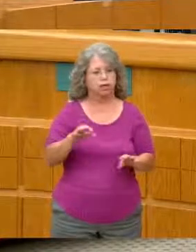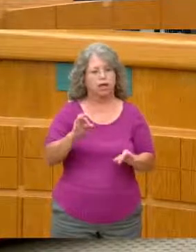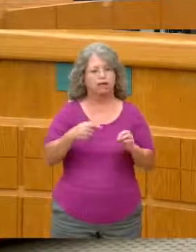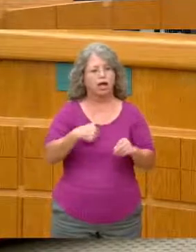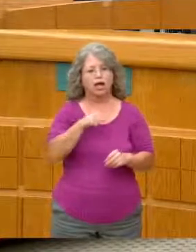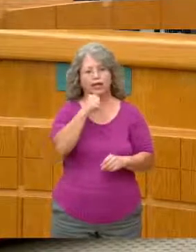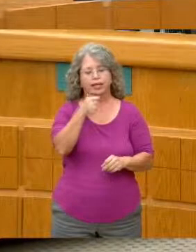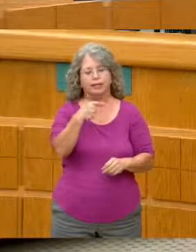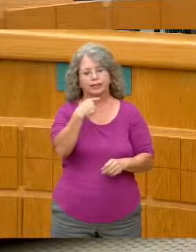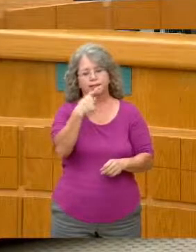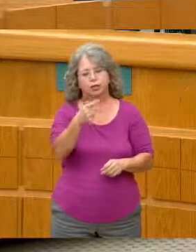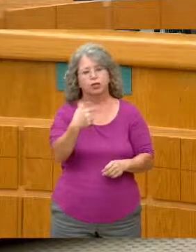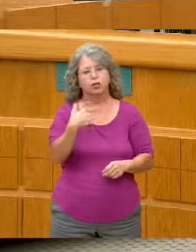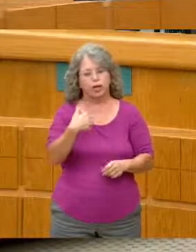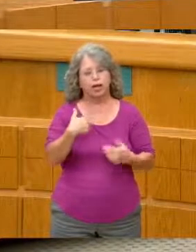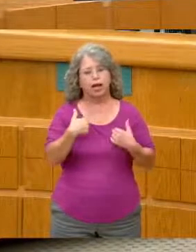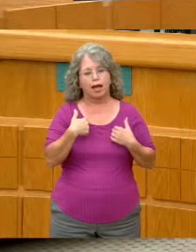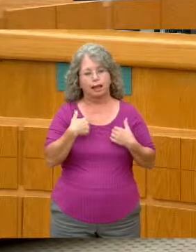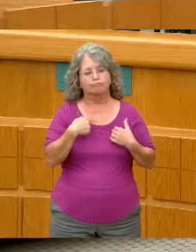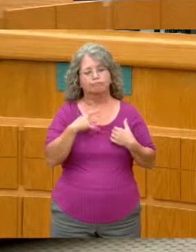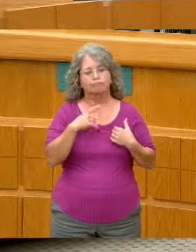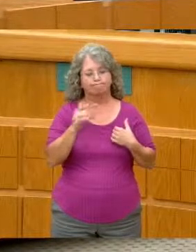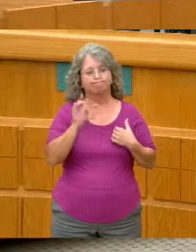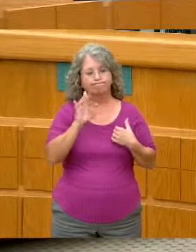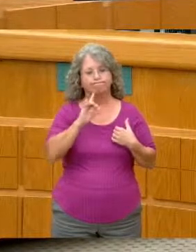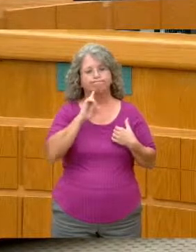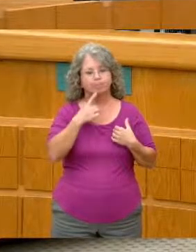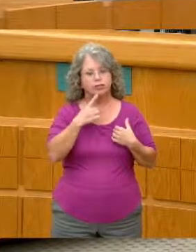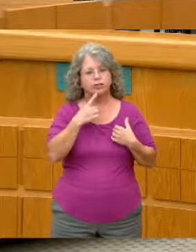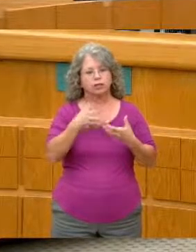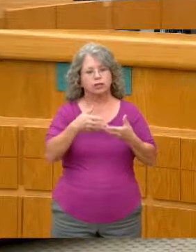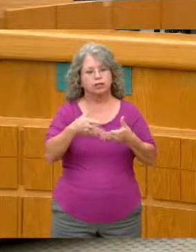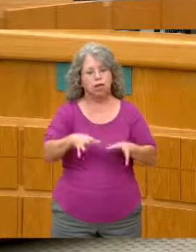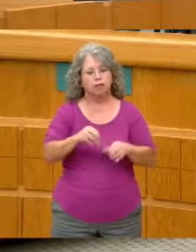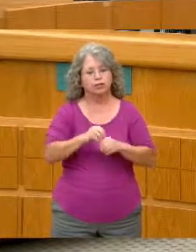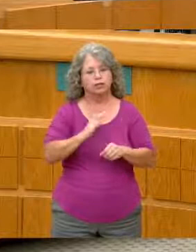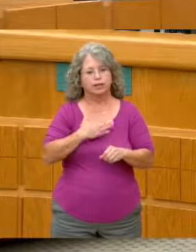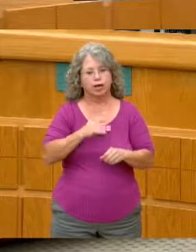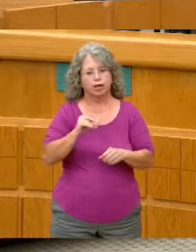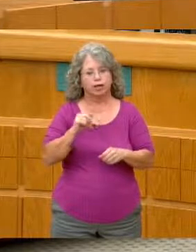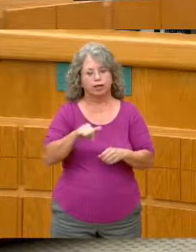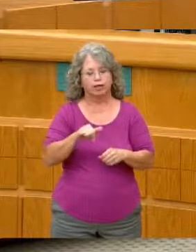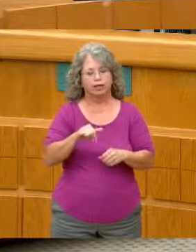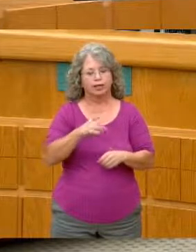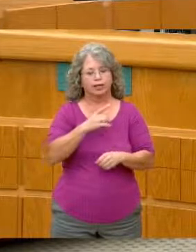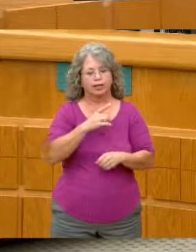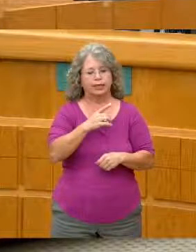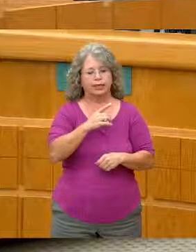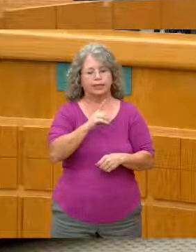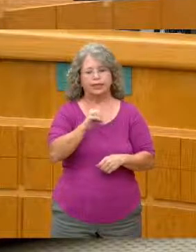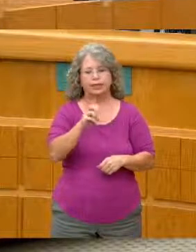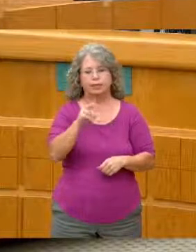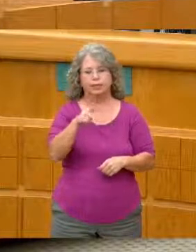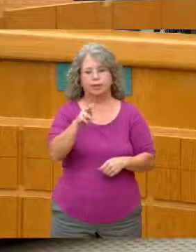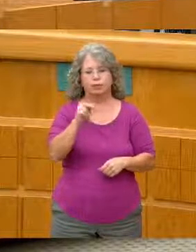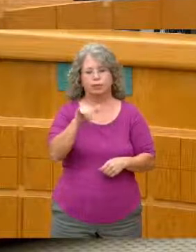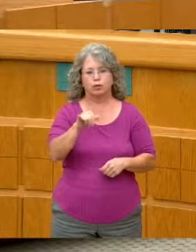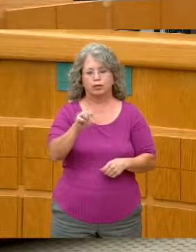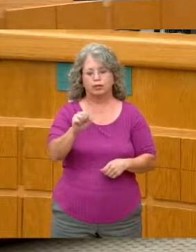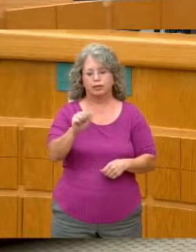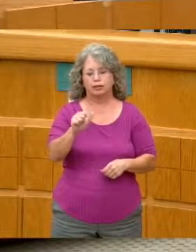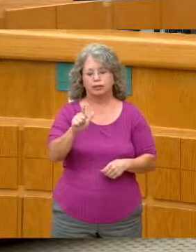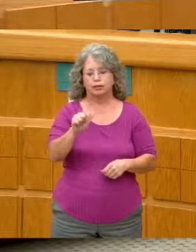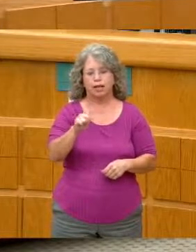remiss if I didn't share with you that we have had a tremendous loss in our county this week. Deputy Raul